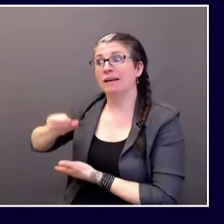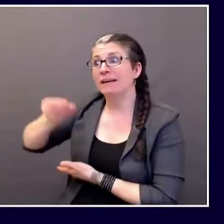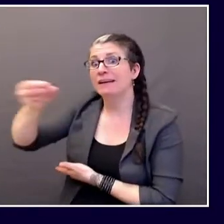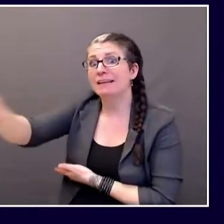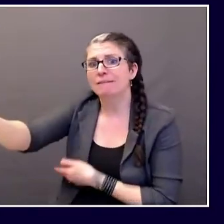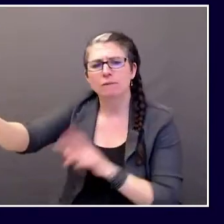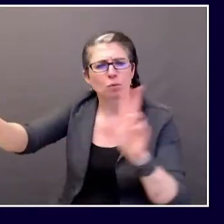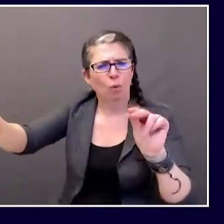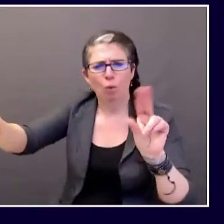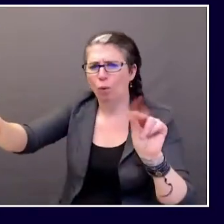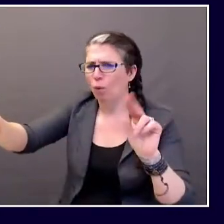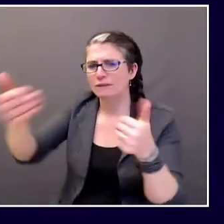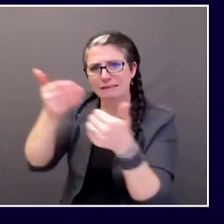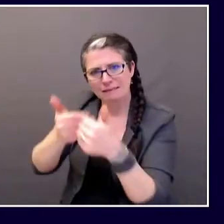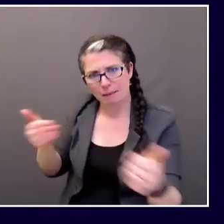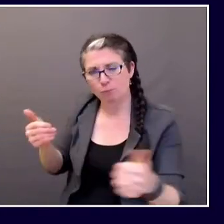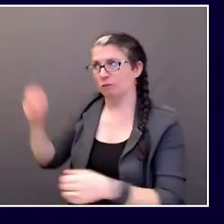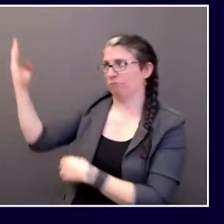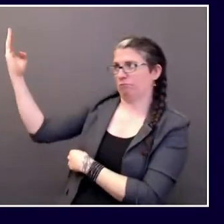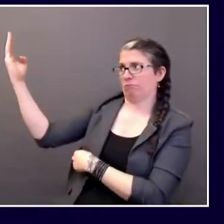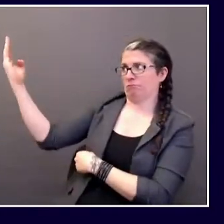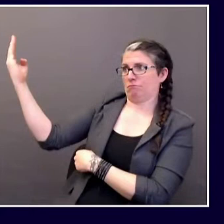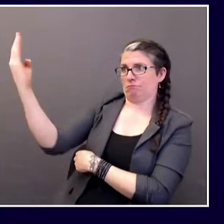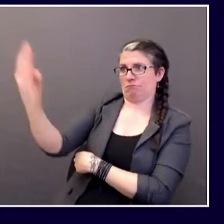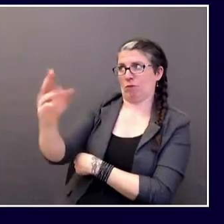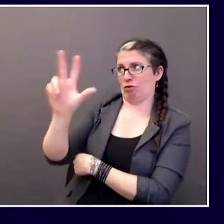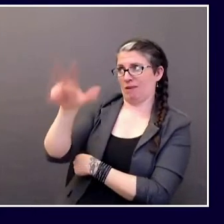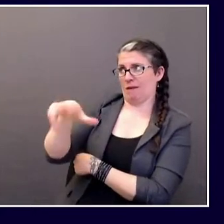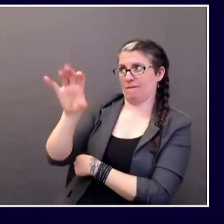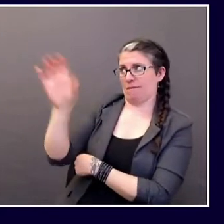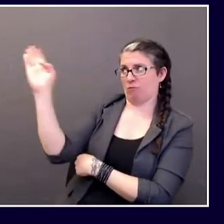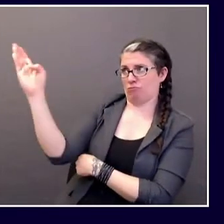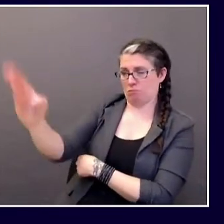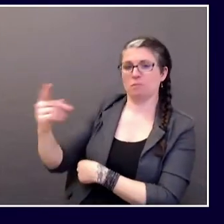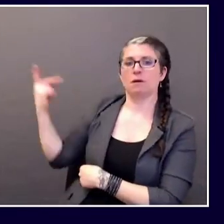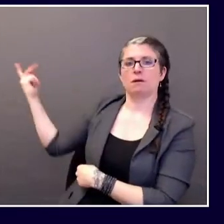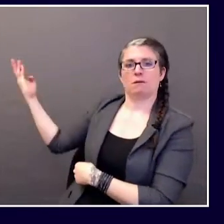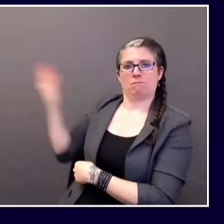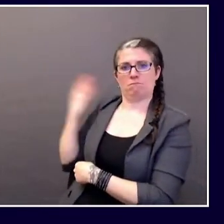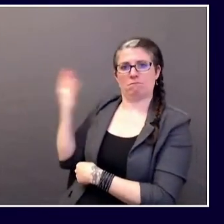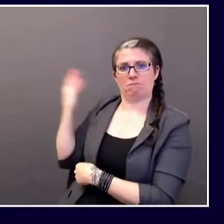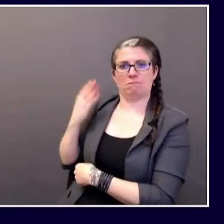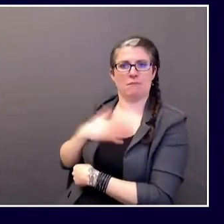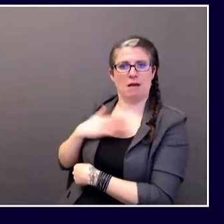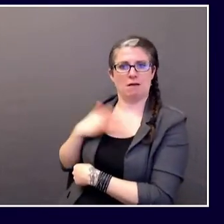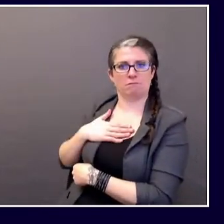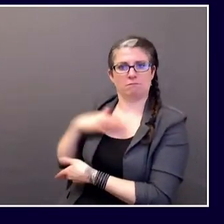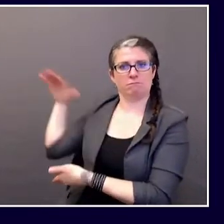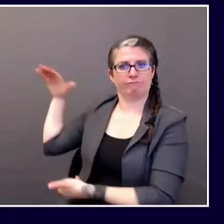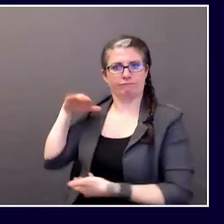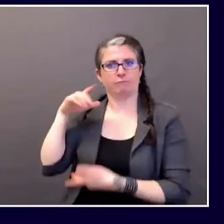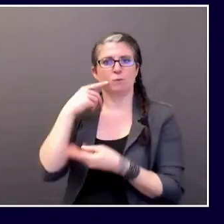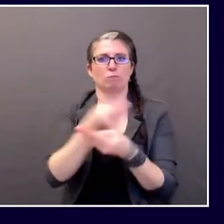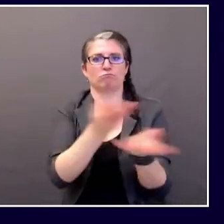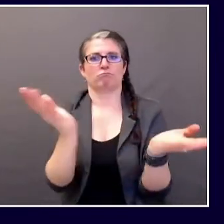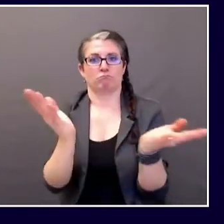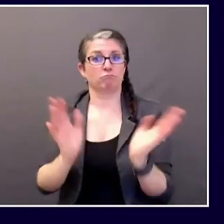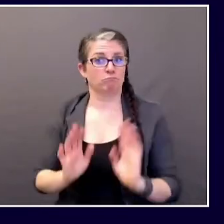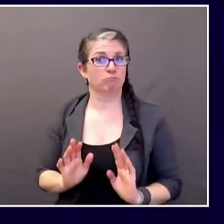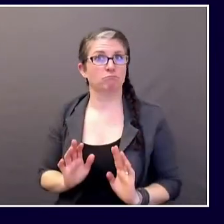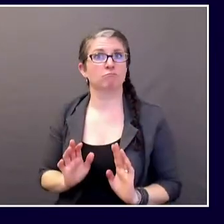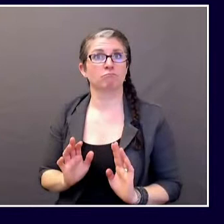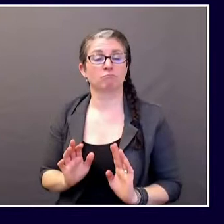Walgreens. Again, we are trying to get a better sense of what the stability of that supply chain looks like, not just this week for